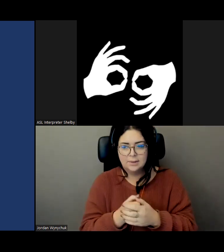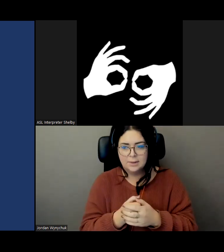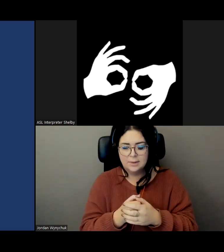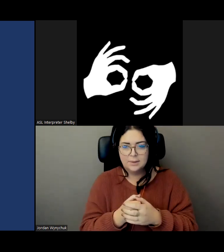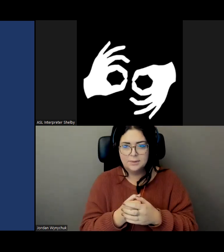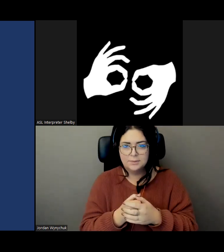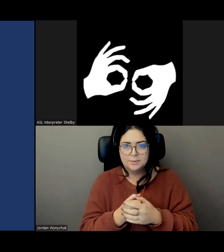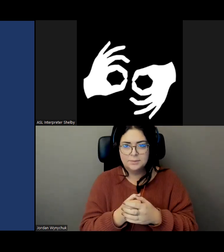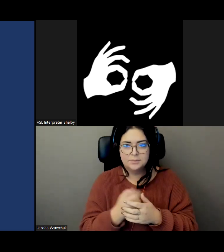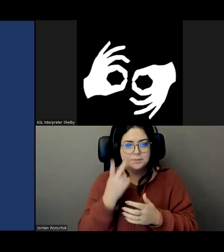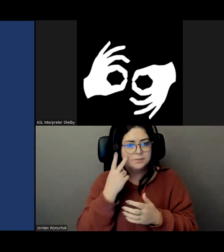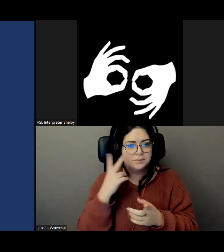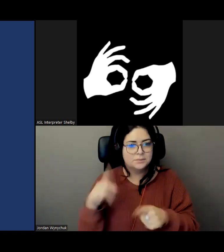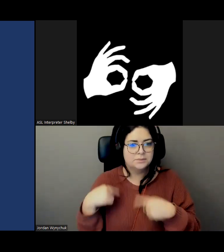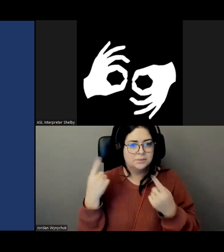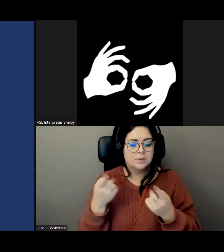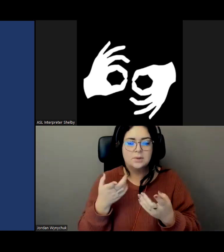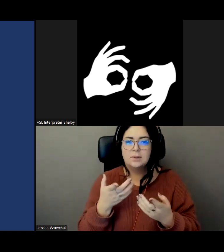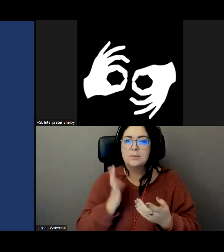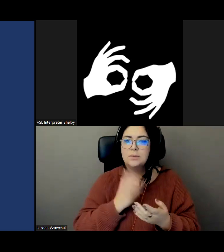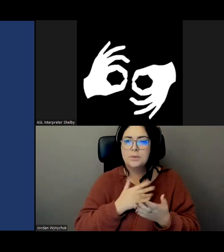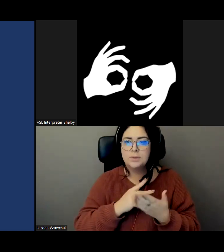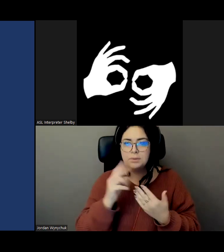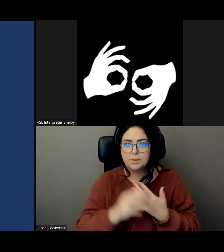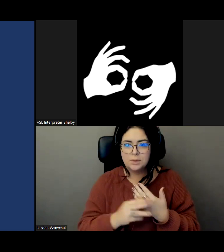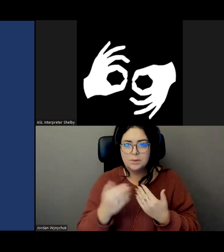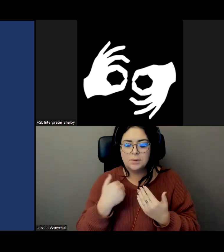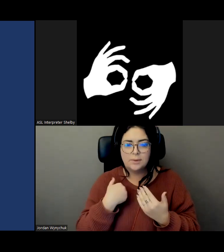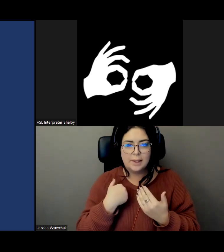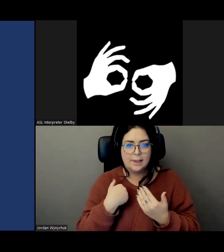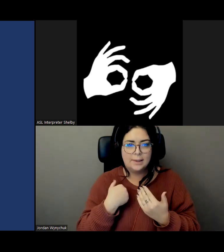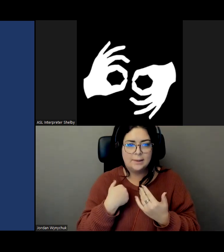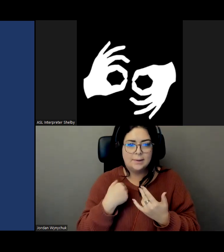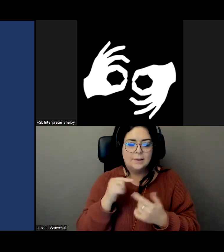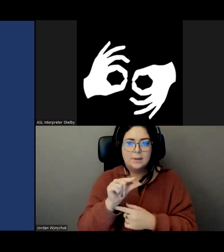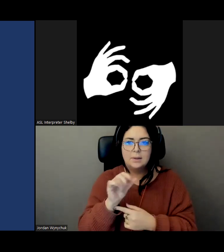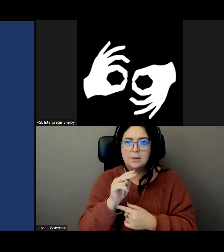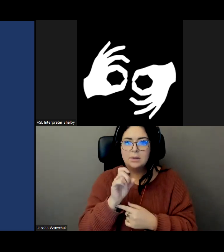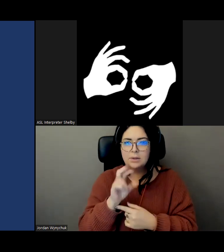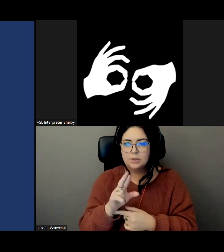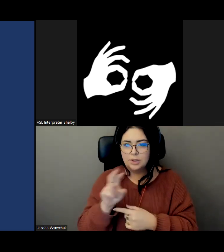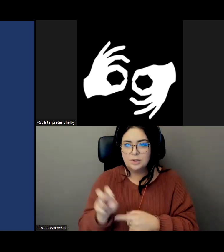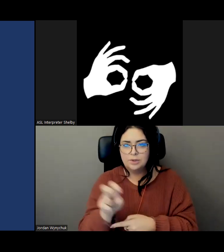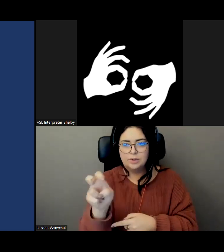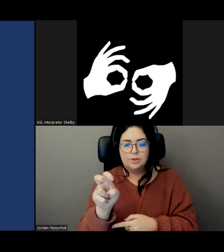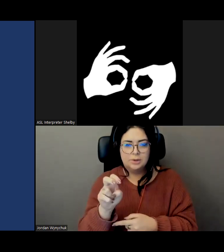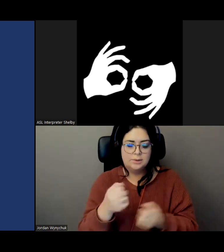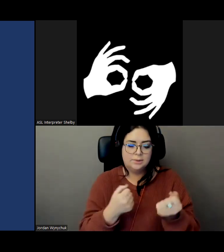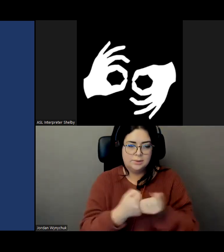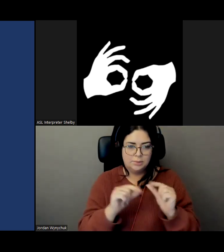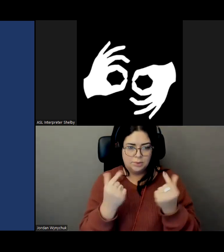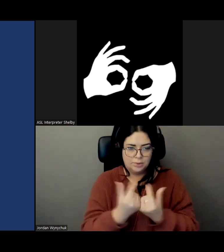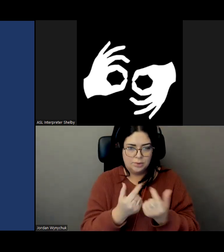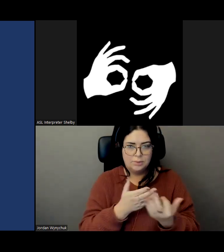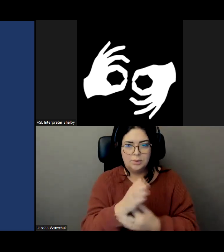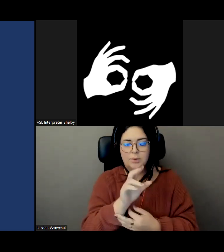like through some of our programming. For instance, we've had a gender journeys support group in partnership with NL Health Services and